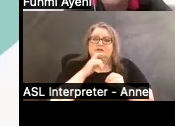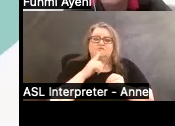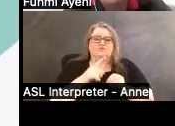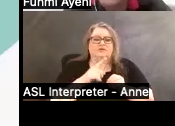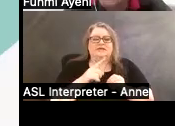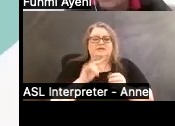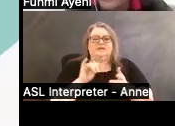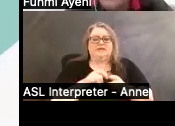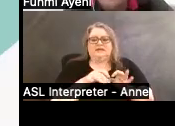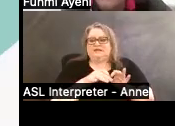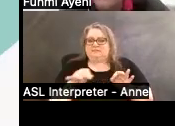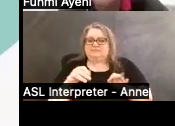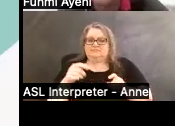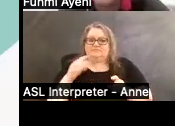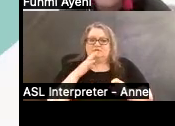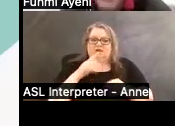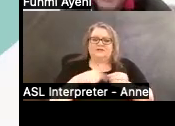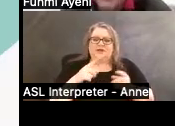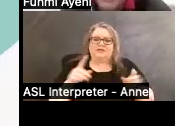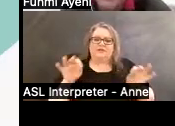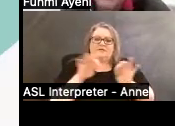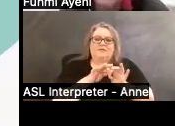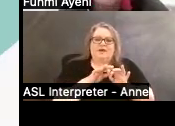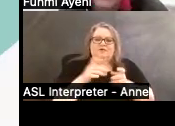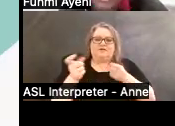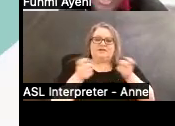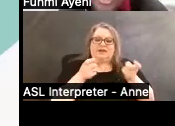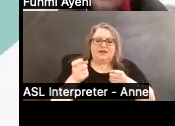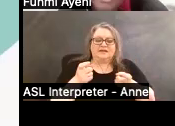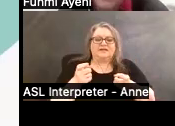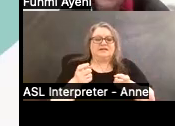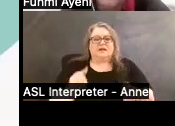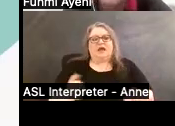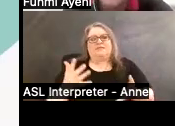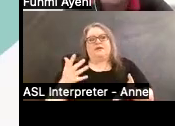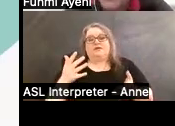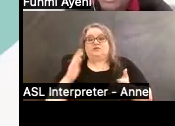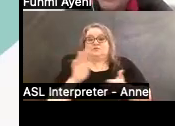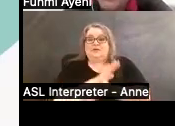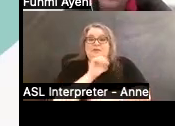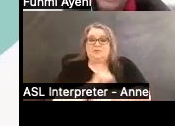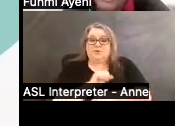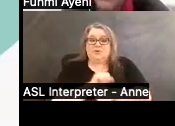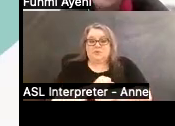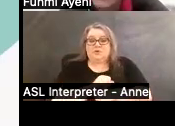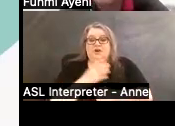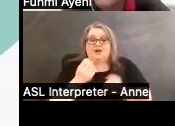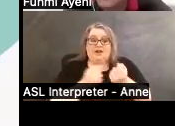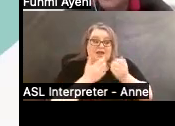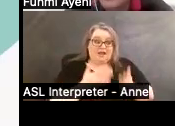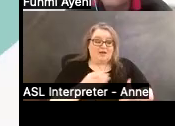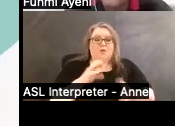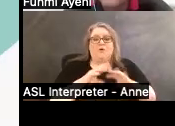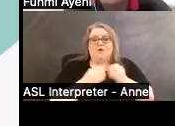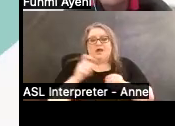directly to the amount of handling and administrative paperwork that advocates and organizations have to